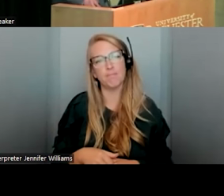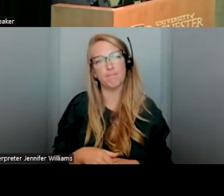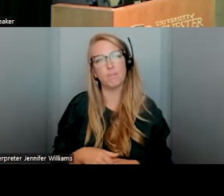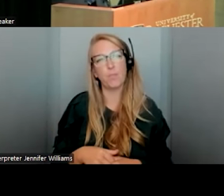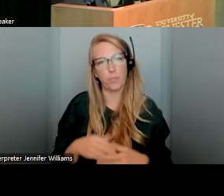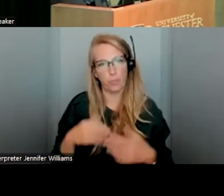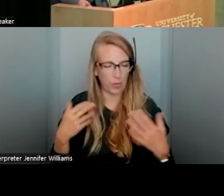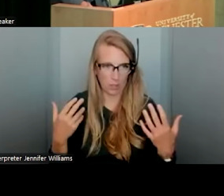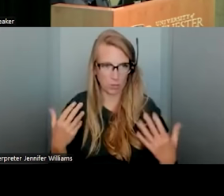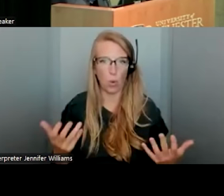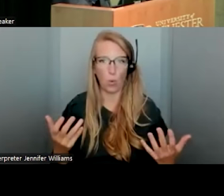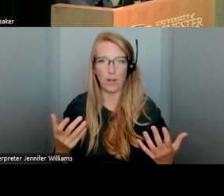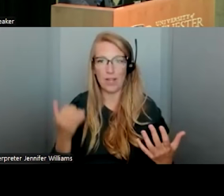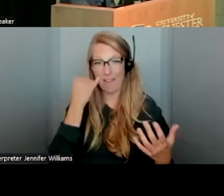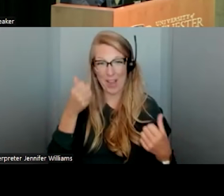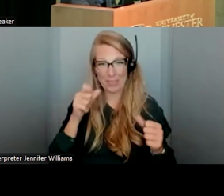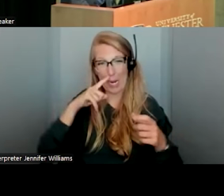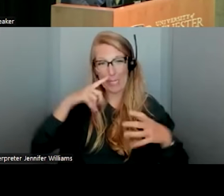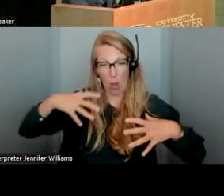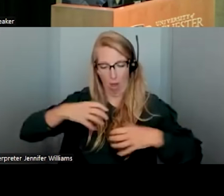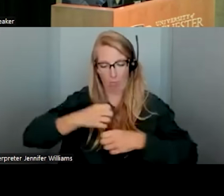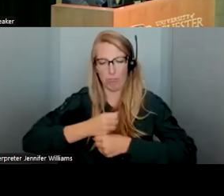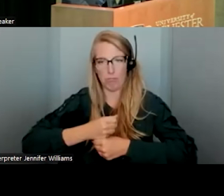So overall, if I'm to summarize it,